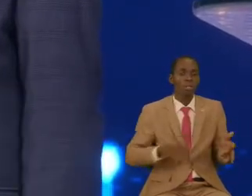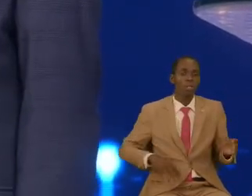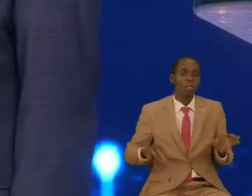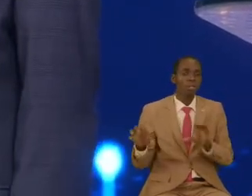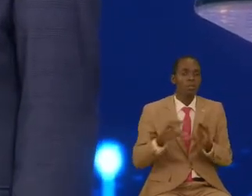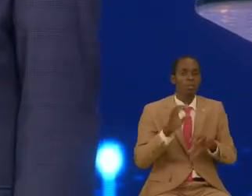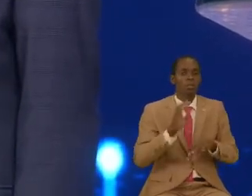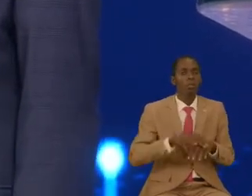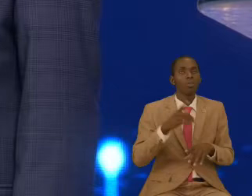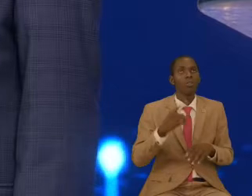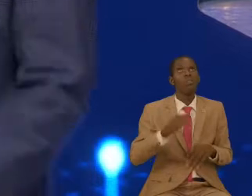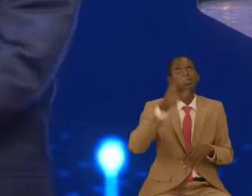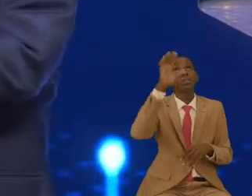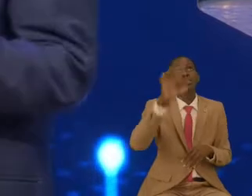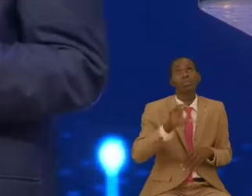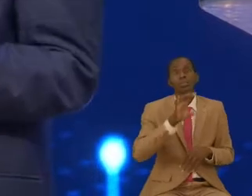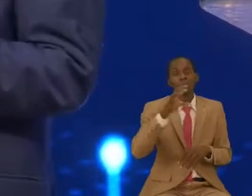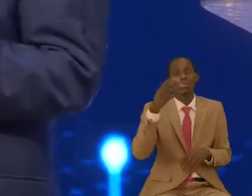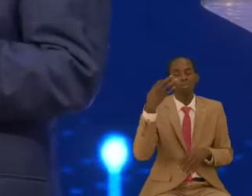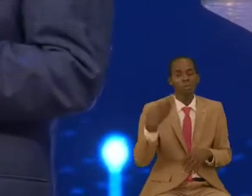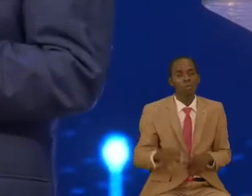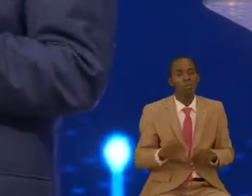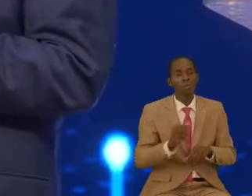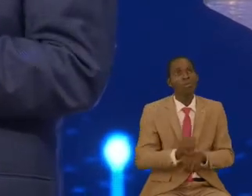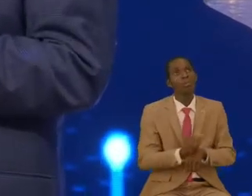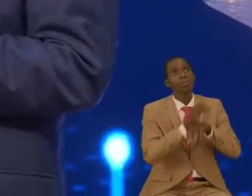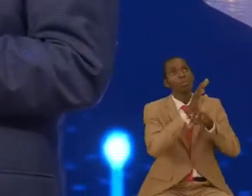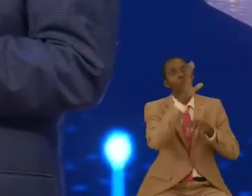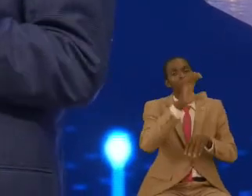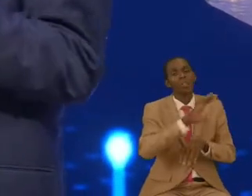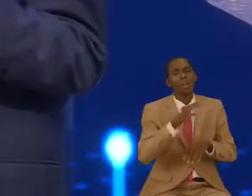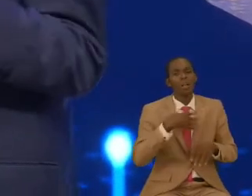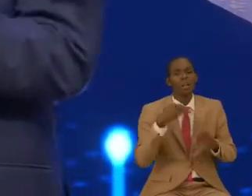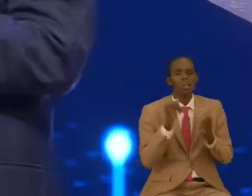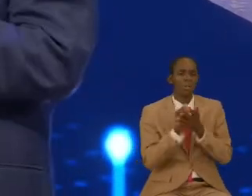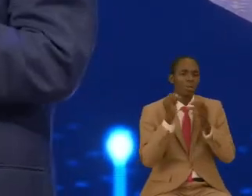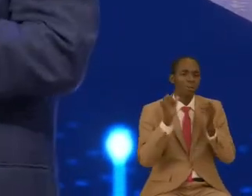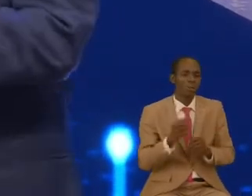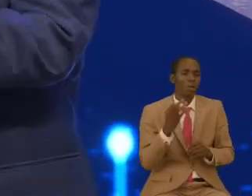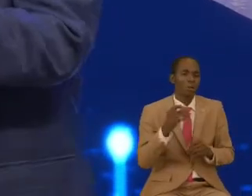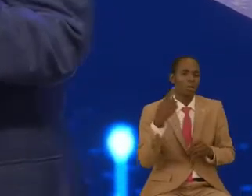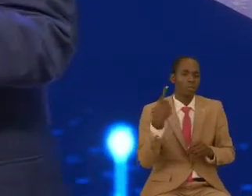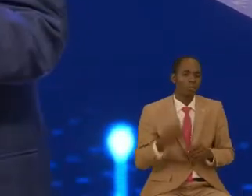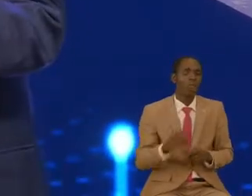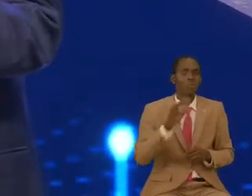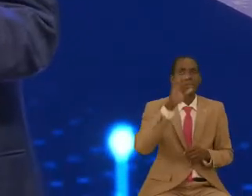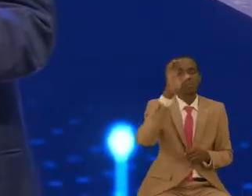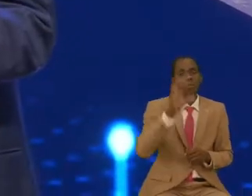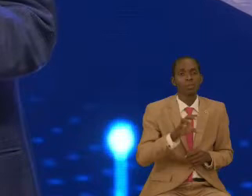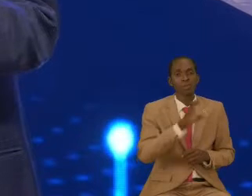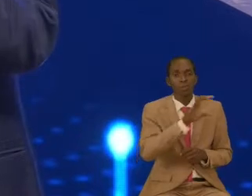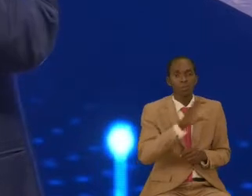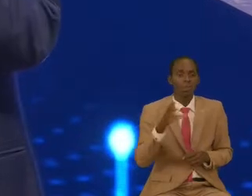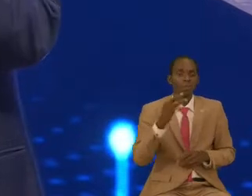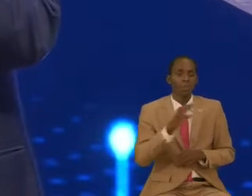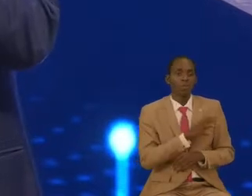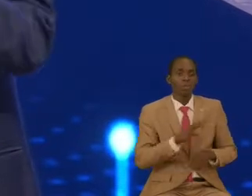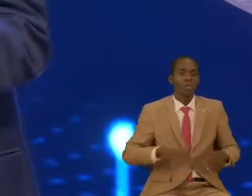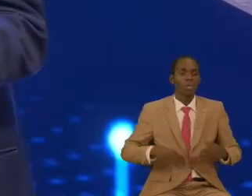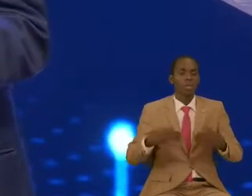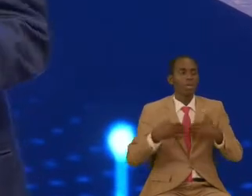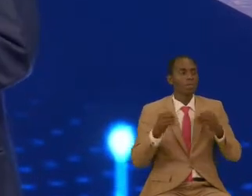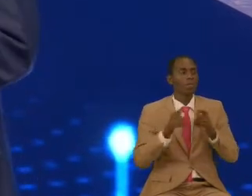on the cross of Calvary, and that power of the cross of Christ has an